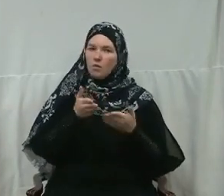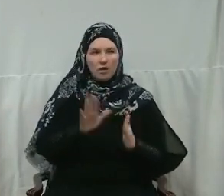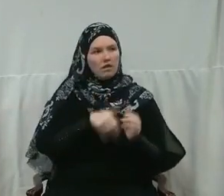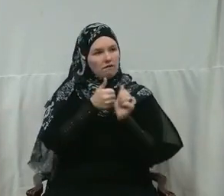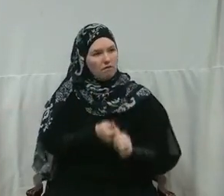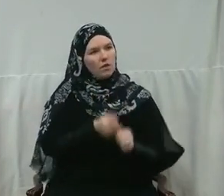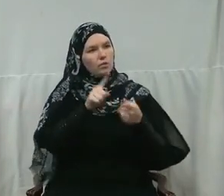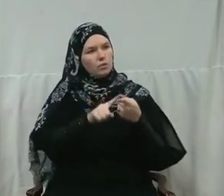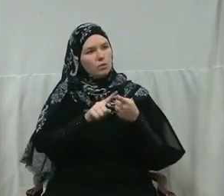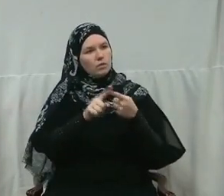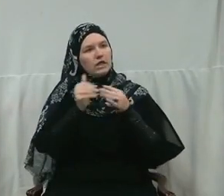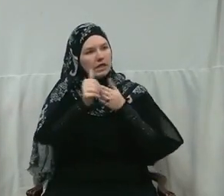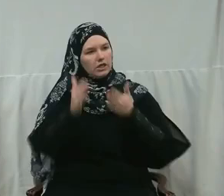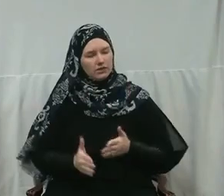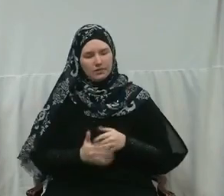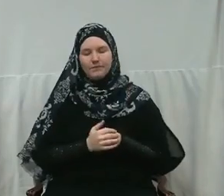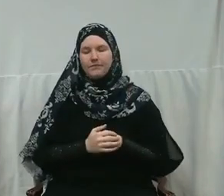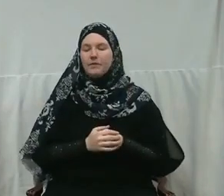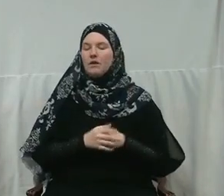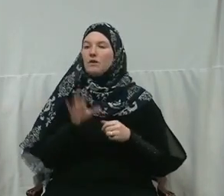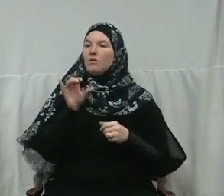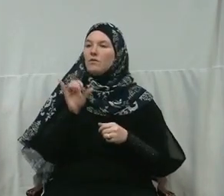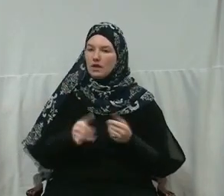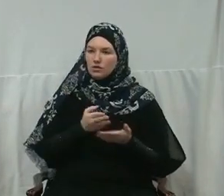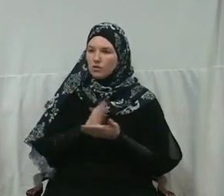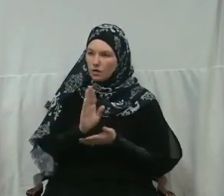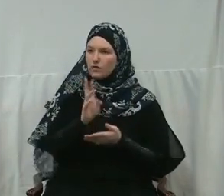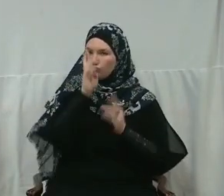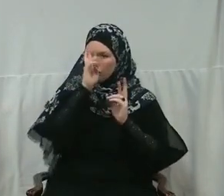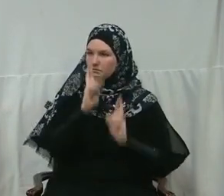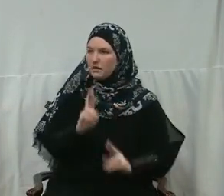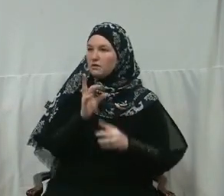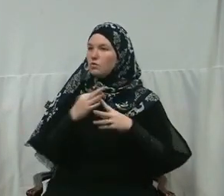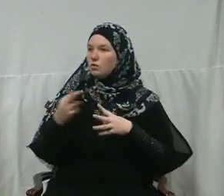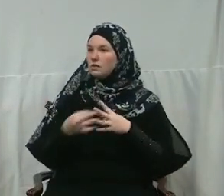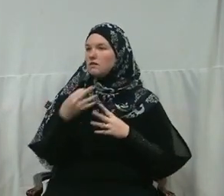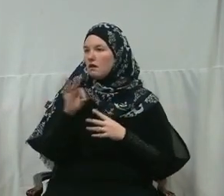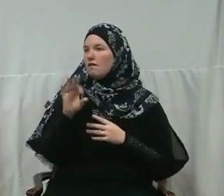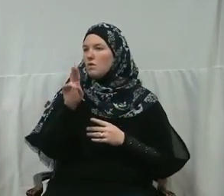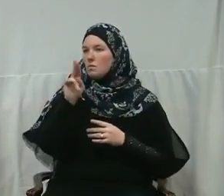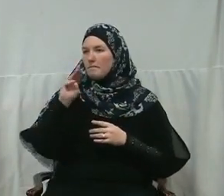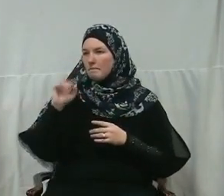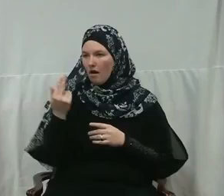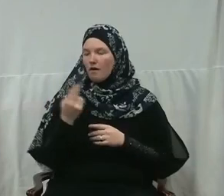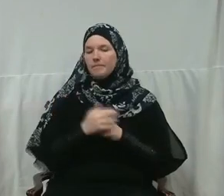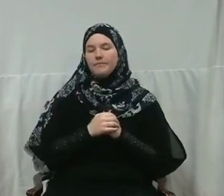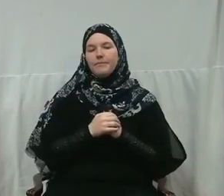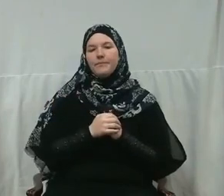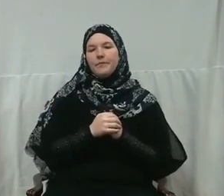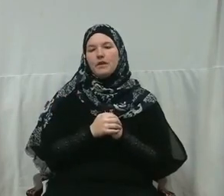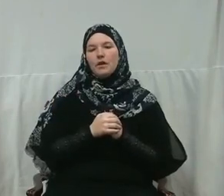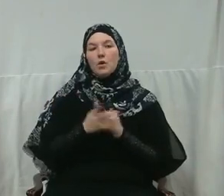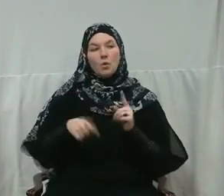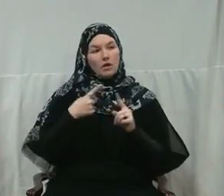their leaders. So this is the right to respect the choices of the ummah. When